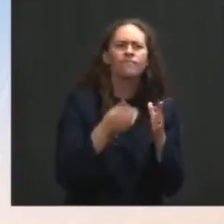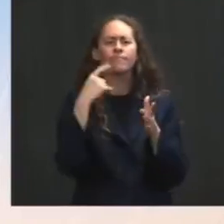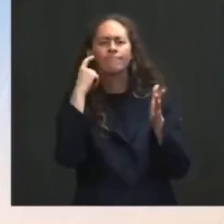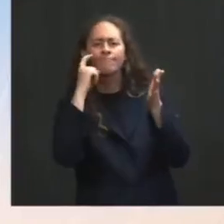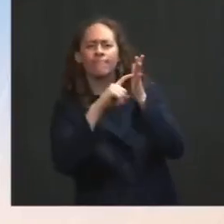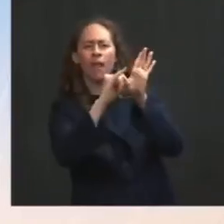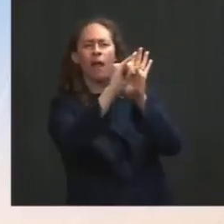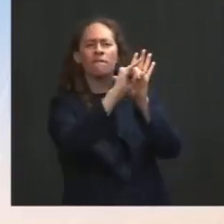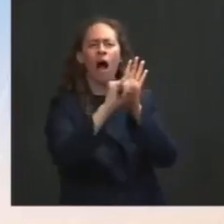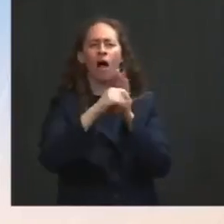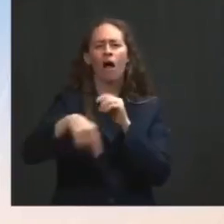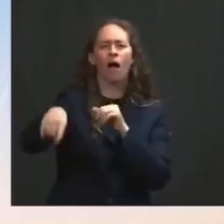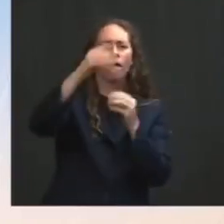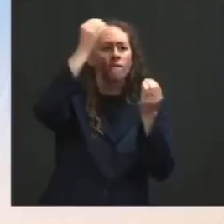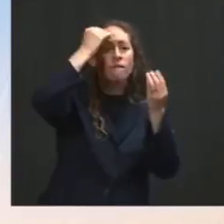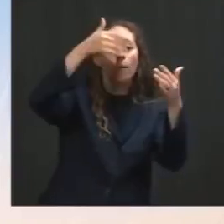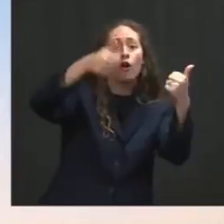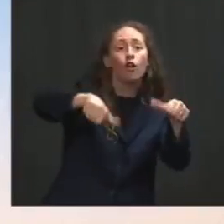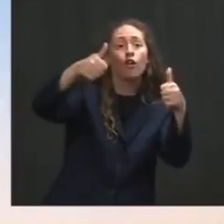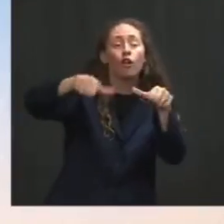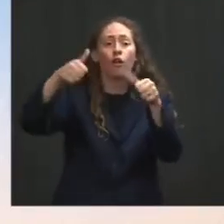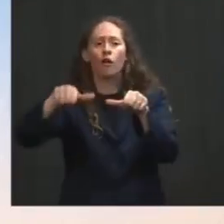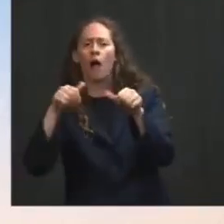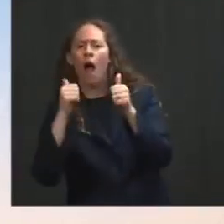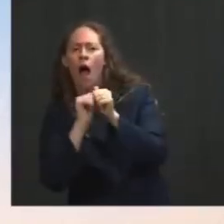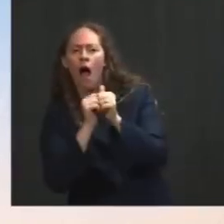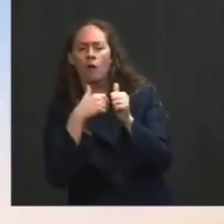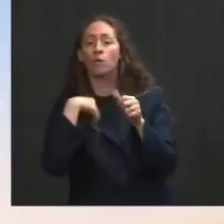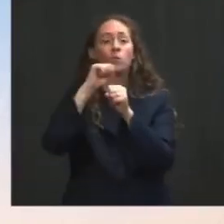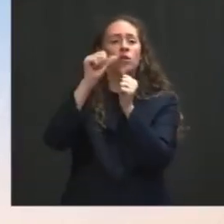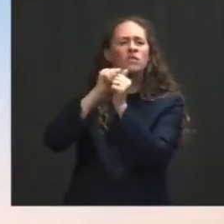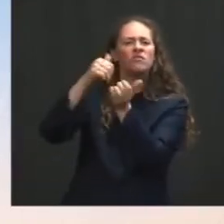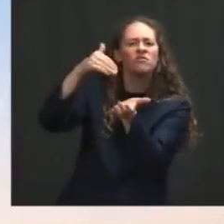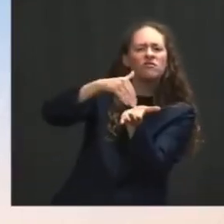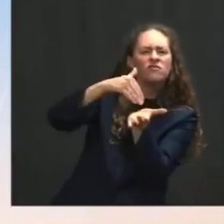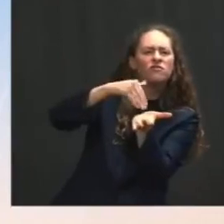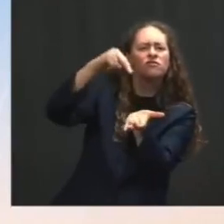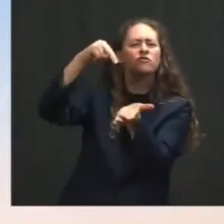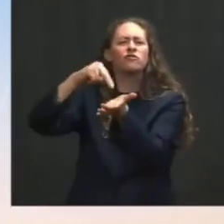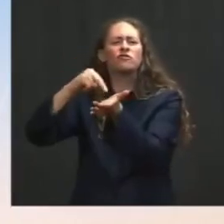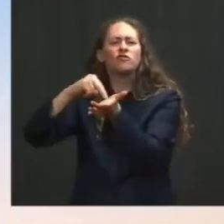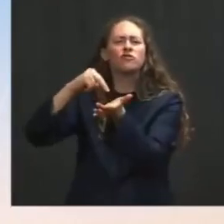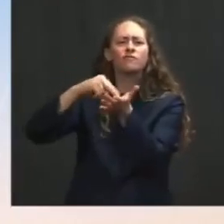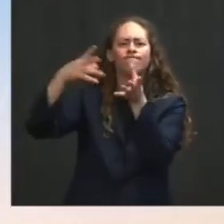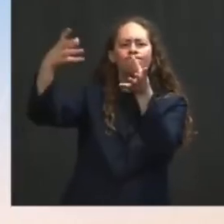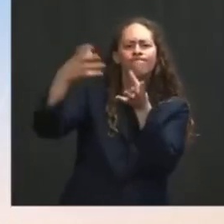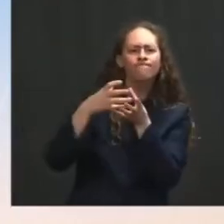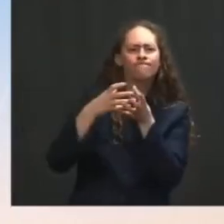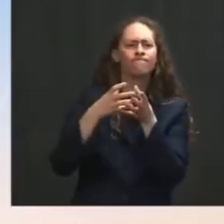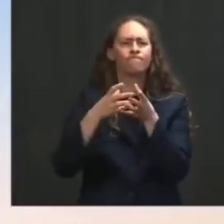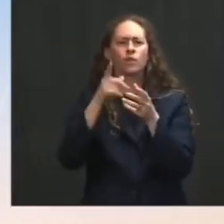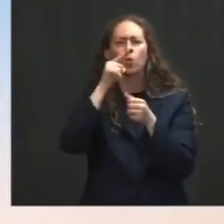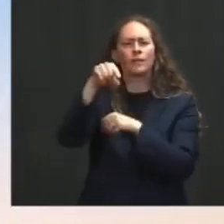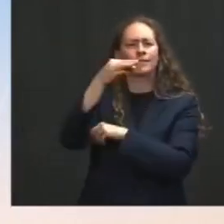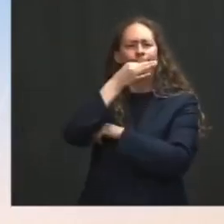that spread disinformation. We're working with doctors and medical professionals to connect to connected medical experts